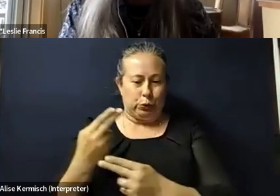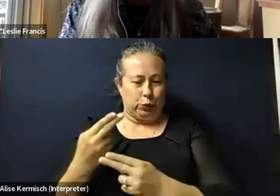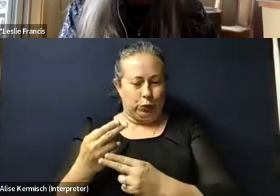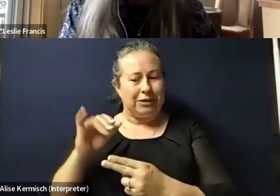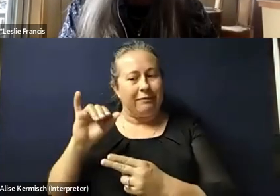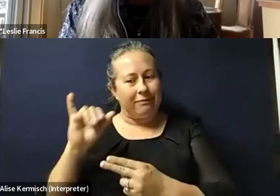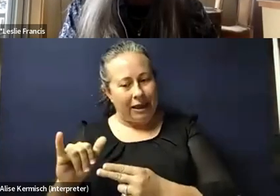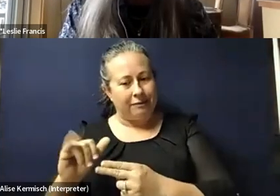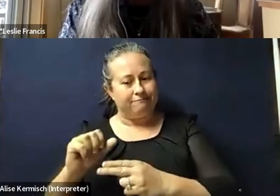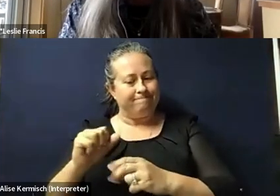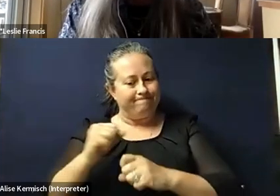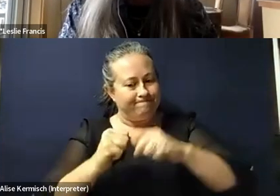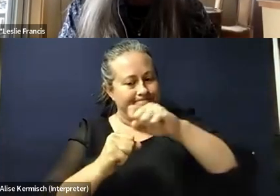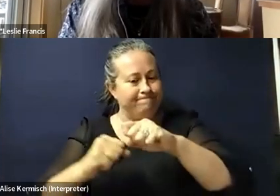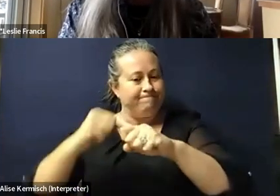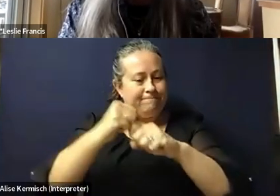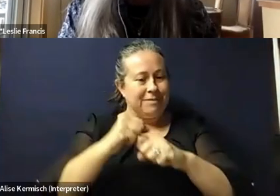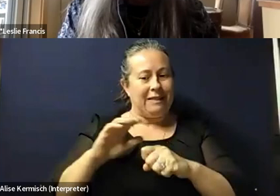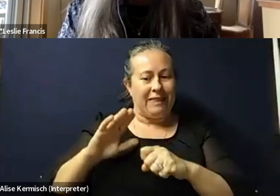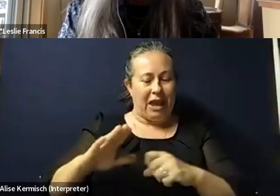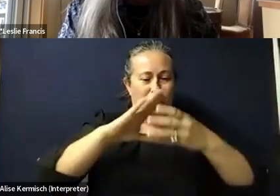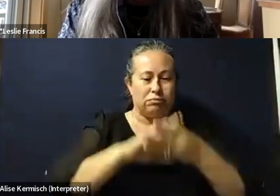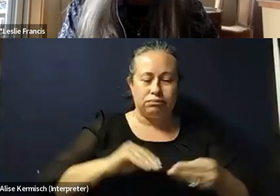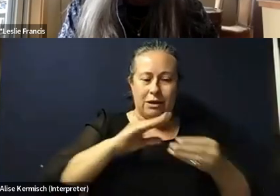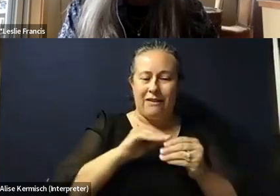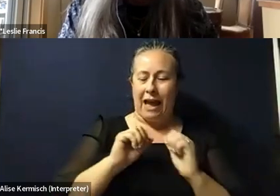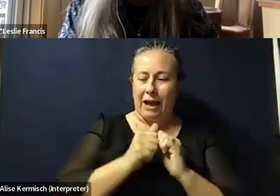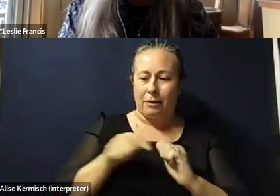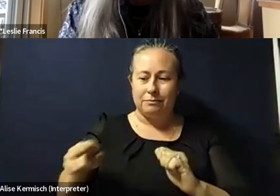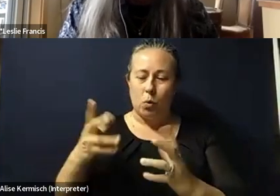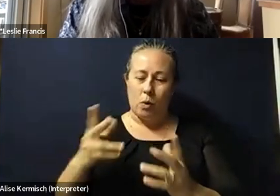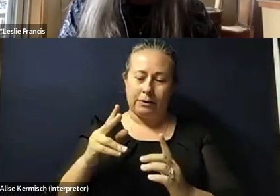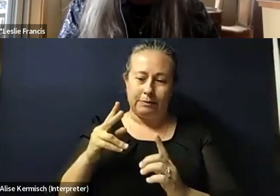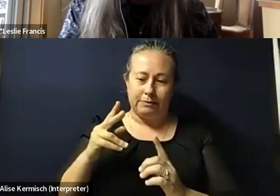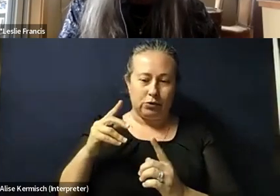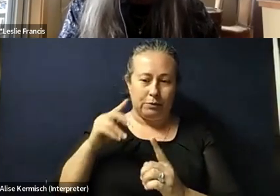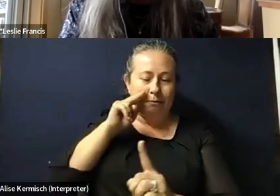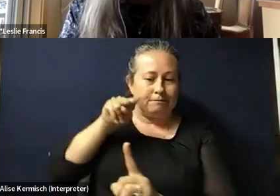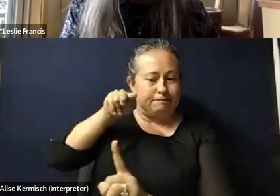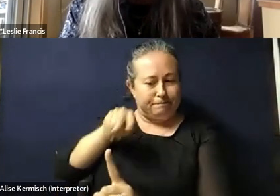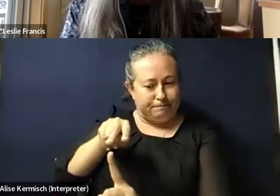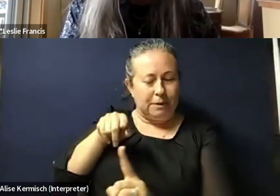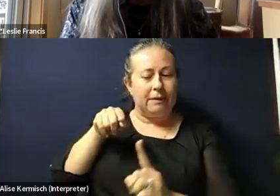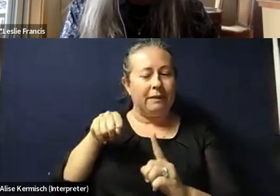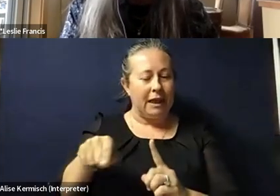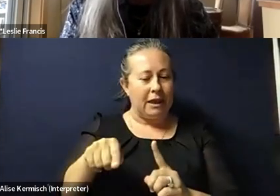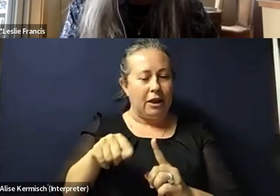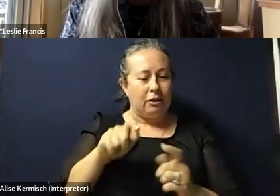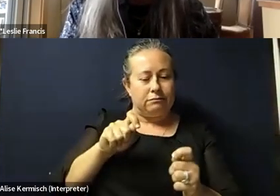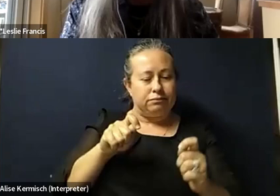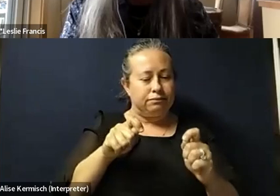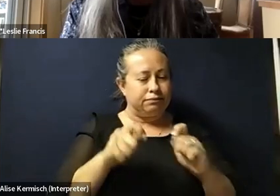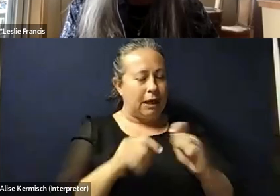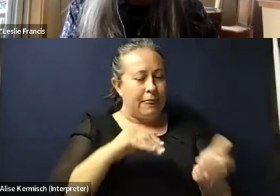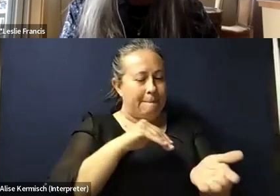the narratives in which they want to be identified and thought of. They're reframing the medical discourse in ways that reflect